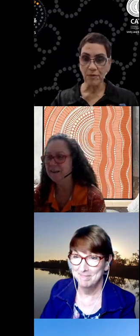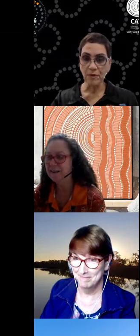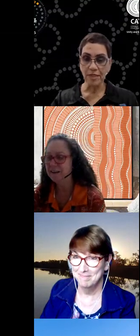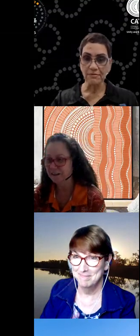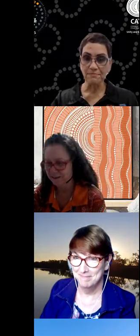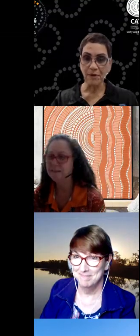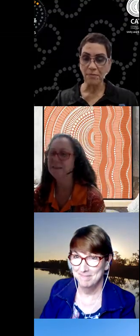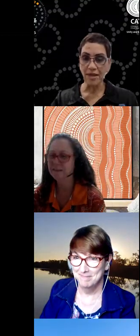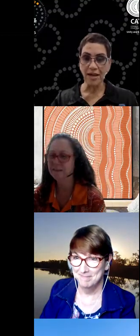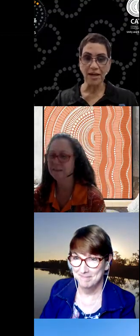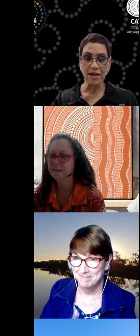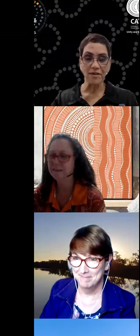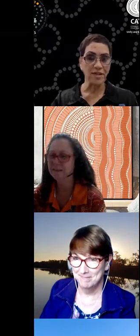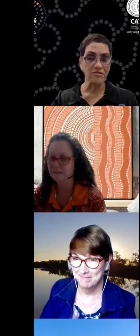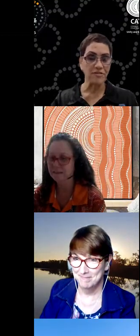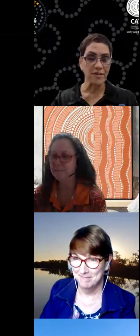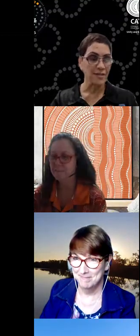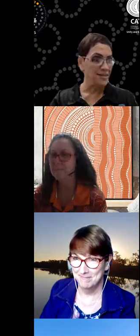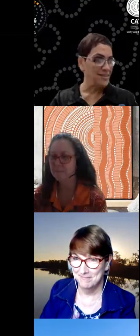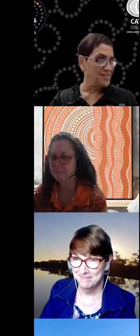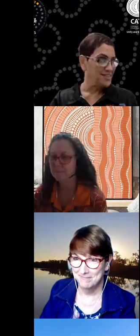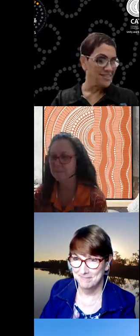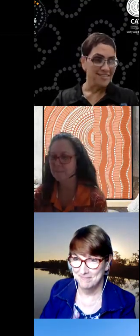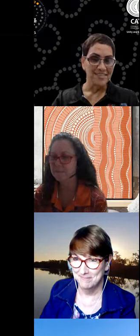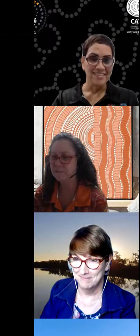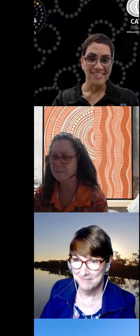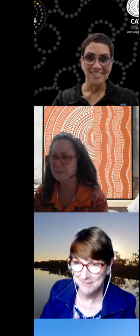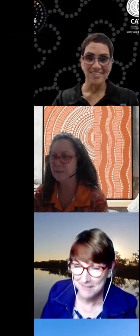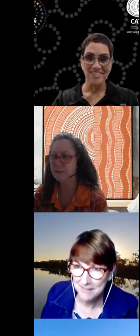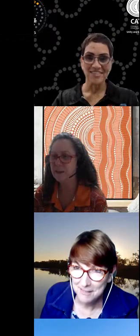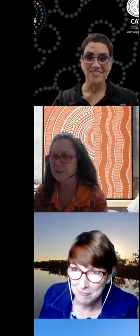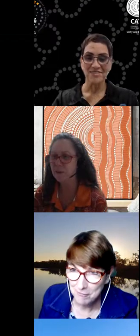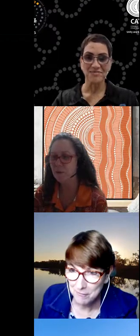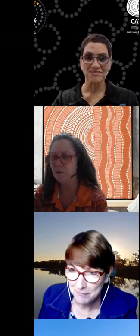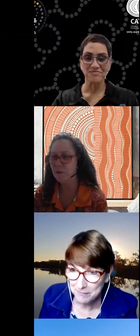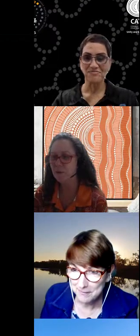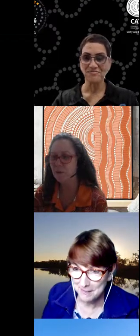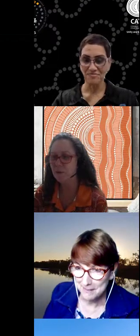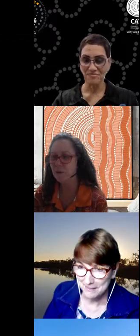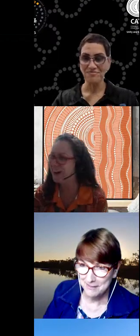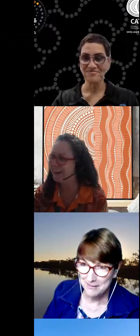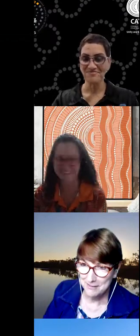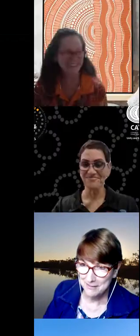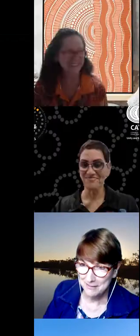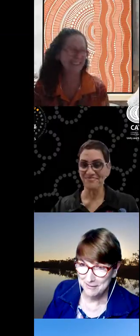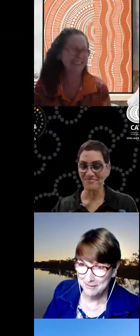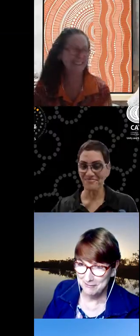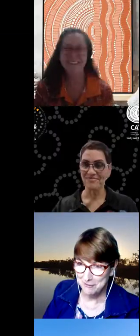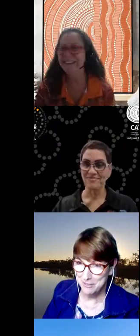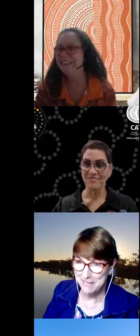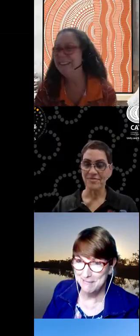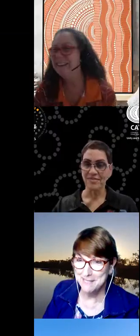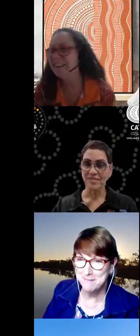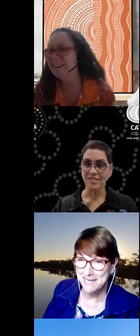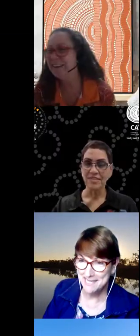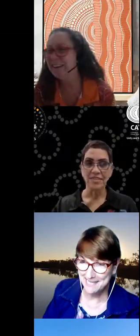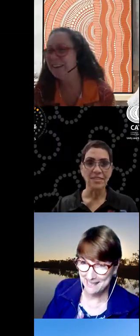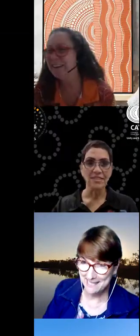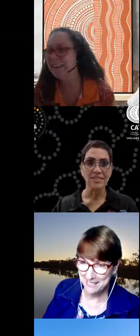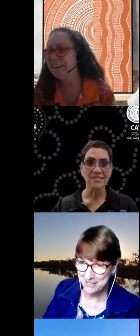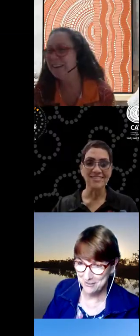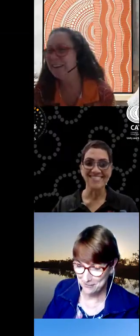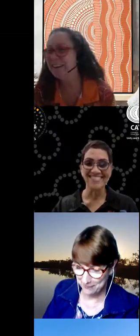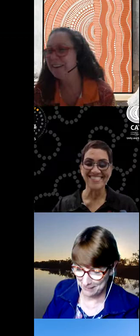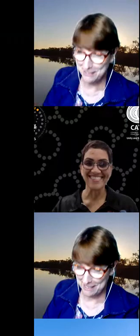be happy to award a Mullumbimby gift. That'd be great. Thank you, Roy. Roianne, that's